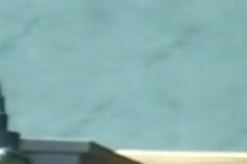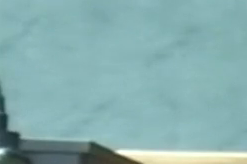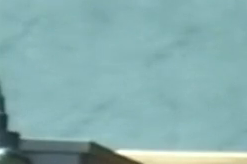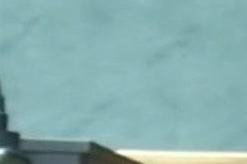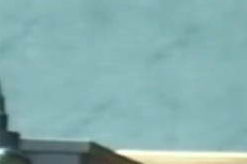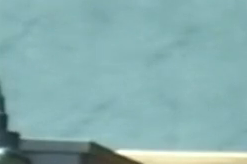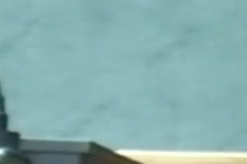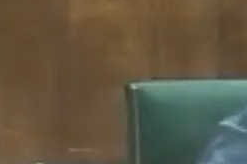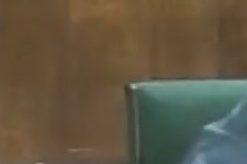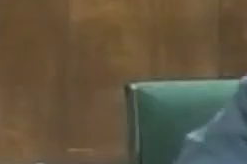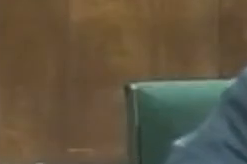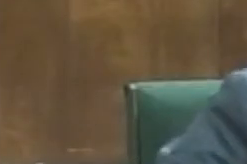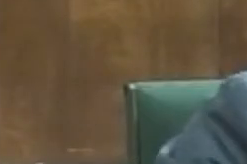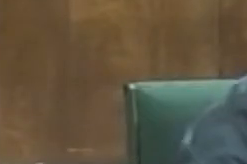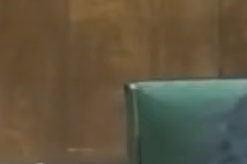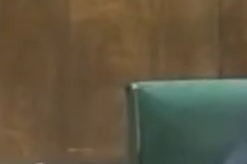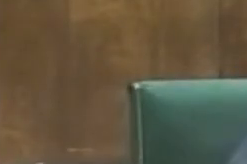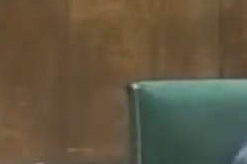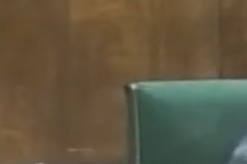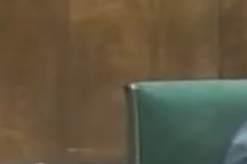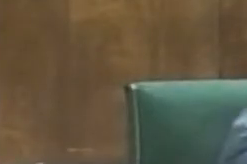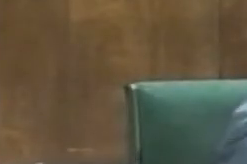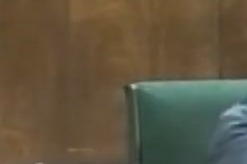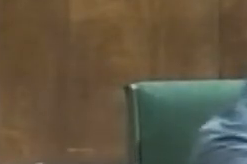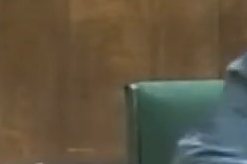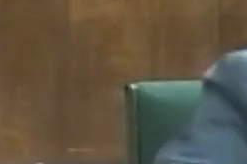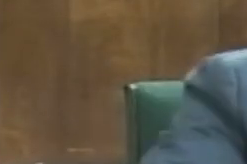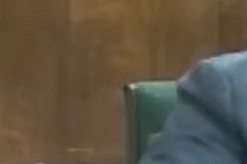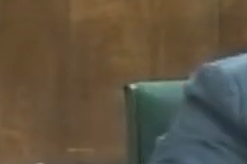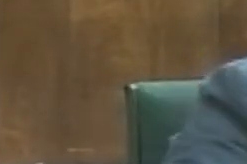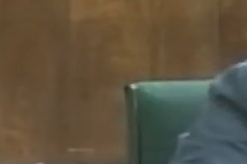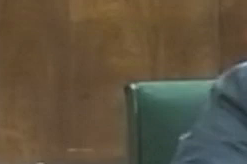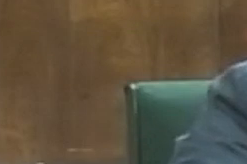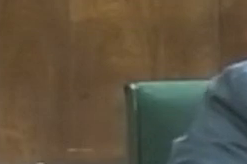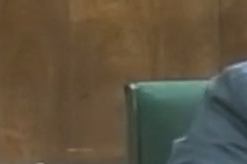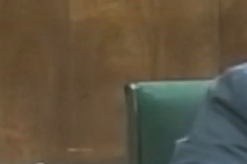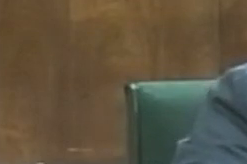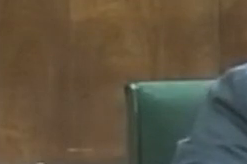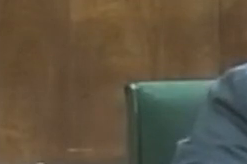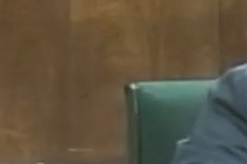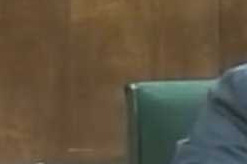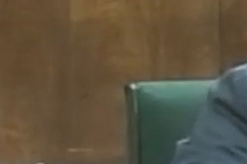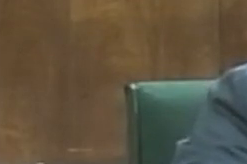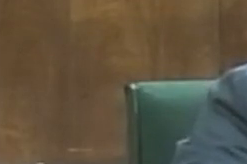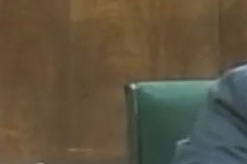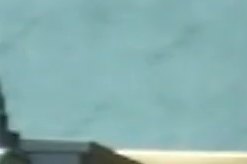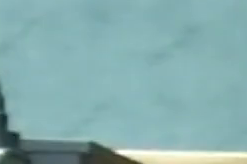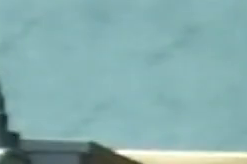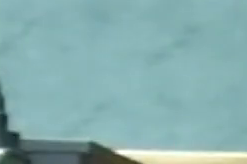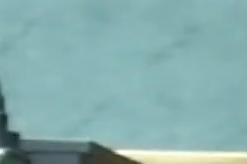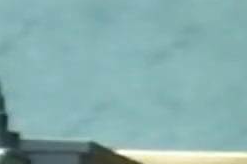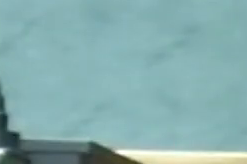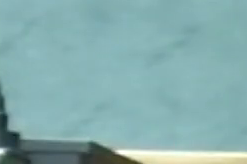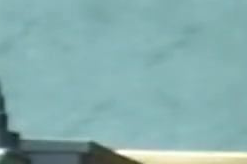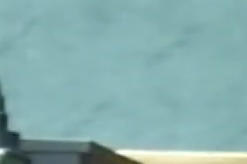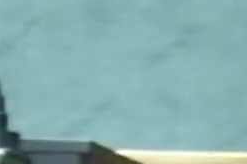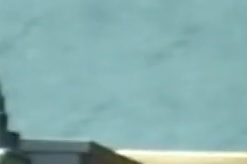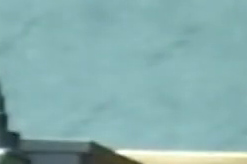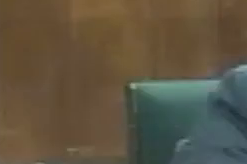by implementing the law. In this regard, the fines were, I